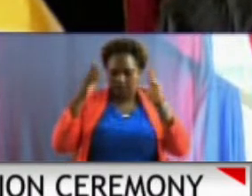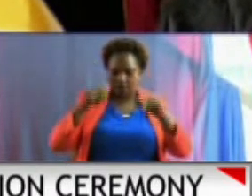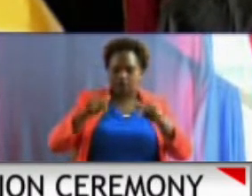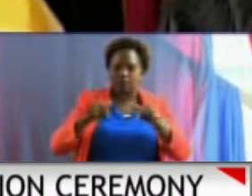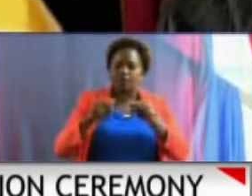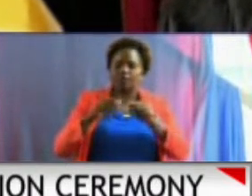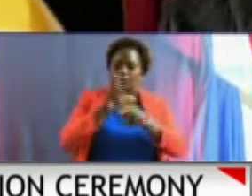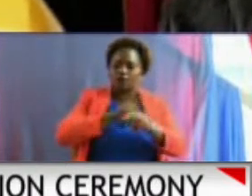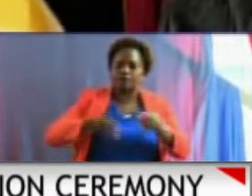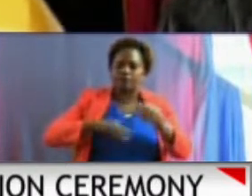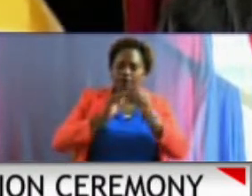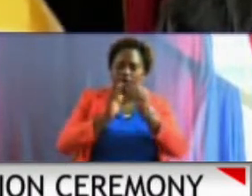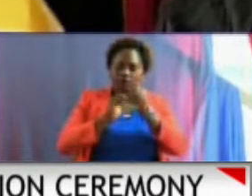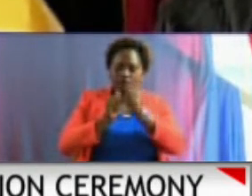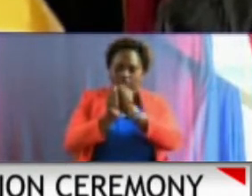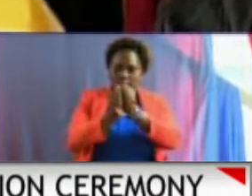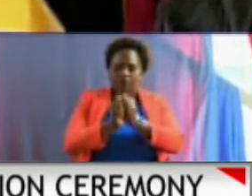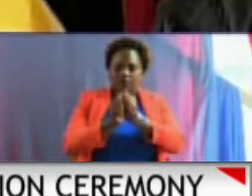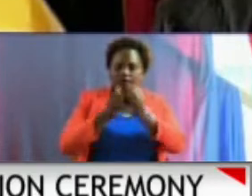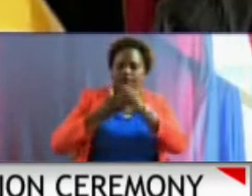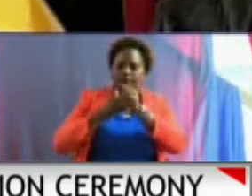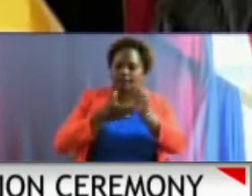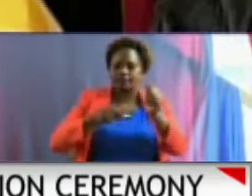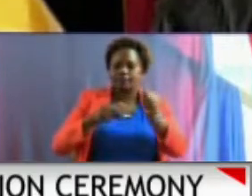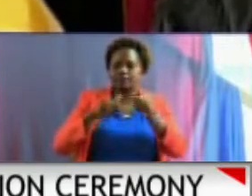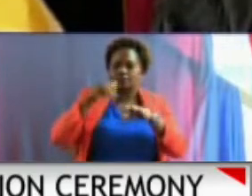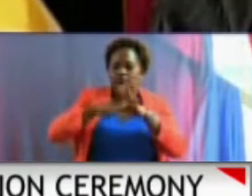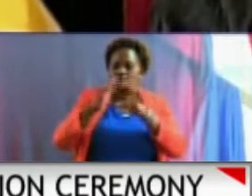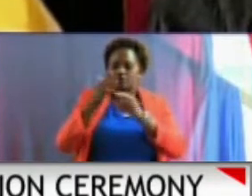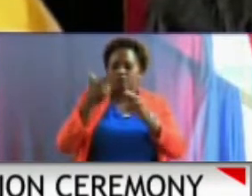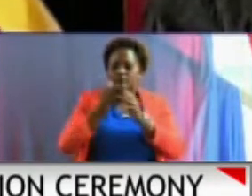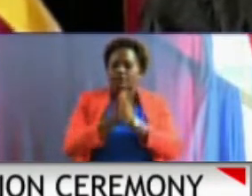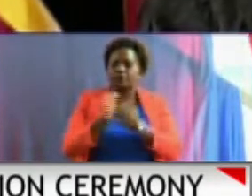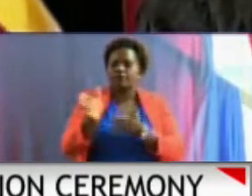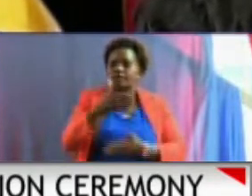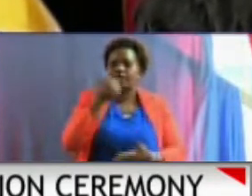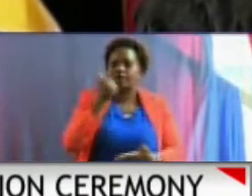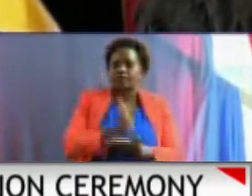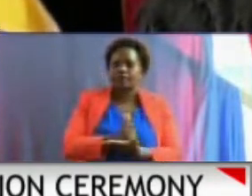guide us. For all this we pray in Jesus' name. Amen.